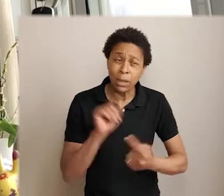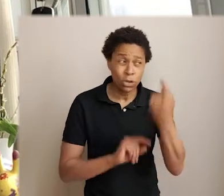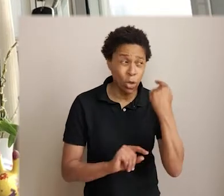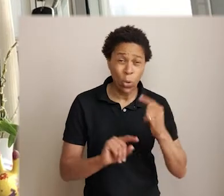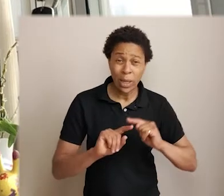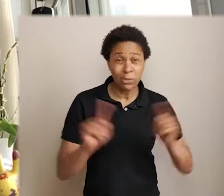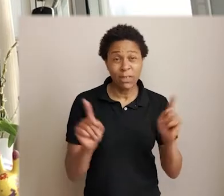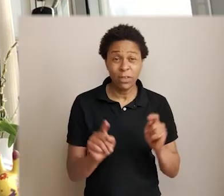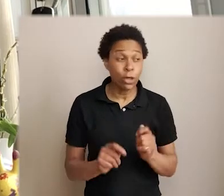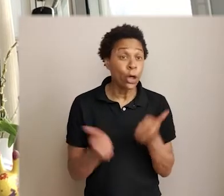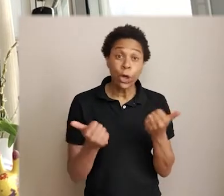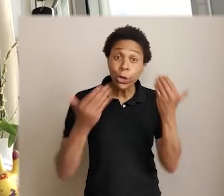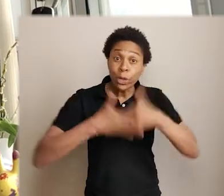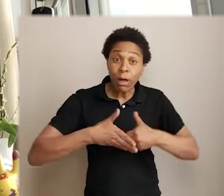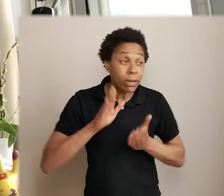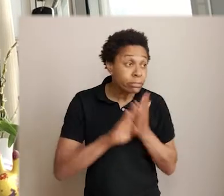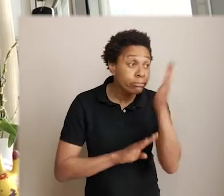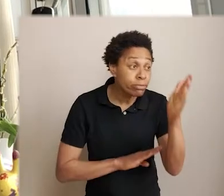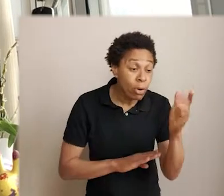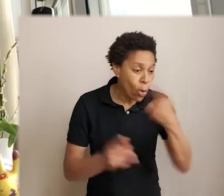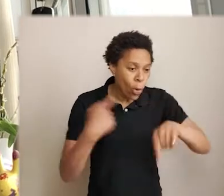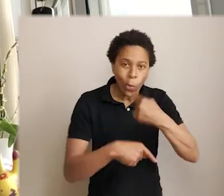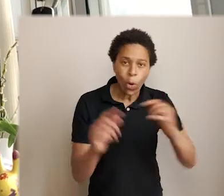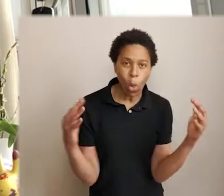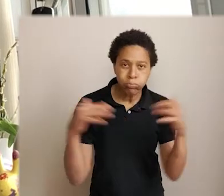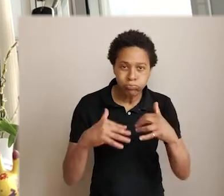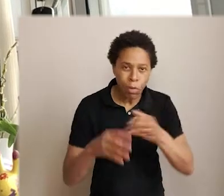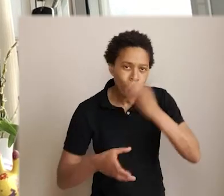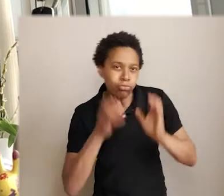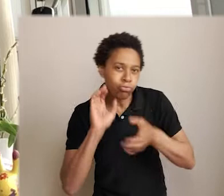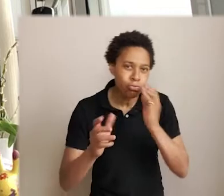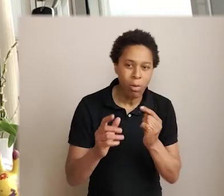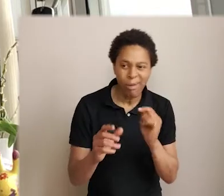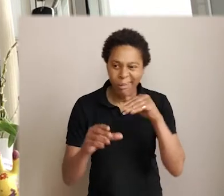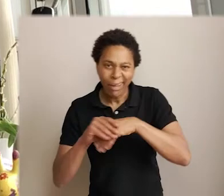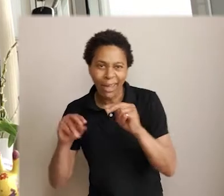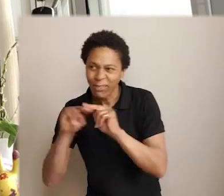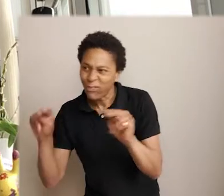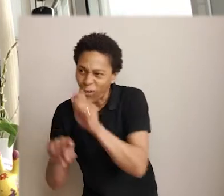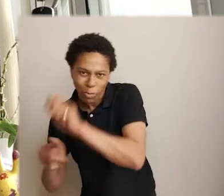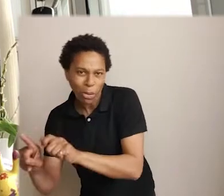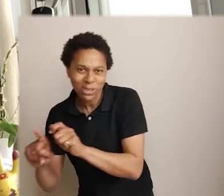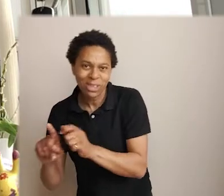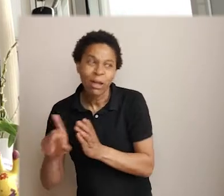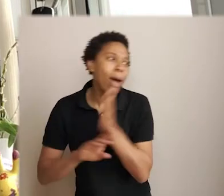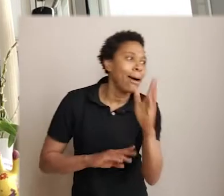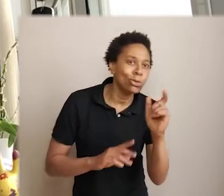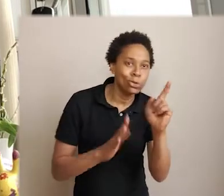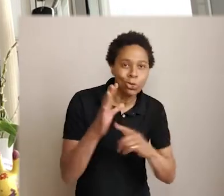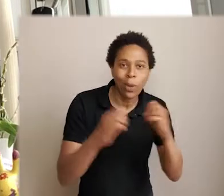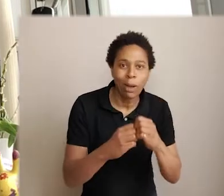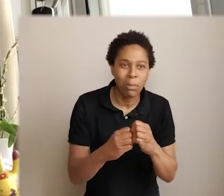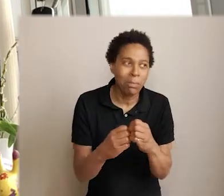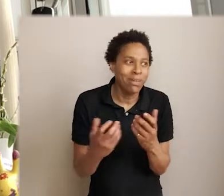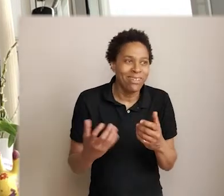a good night out was if we all got together and we had a drink in someone's flat, and then we'd go out to a club, say Mama's